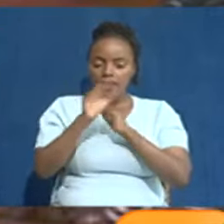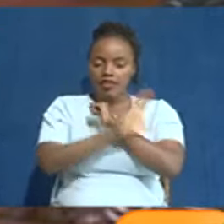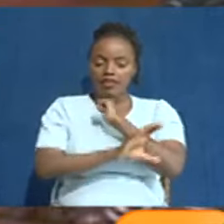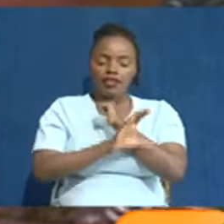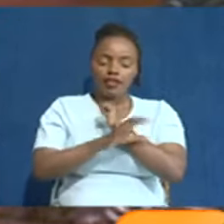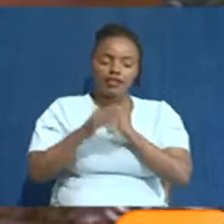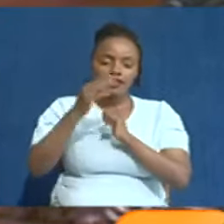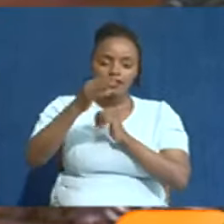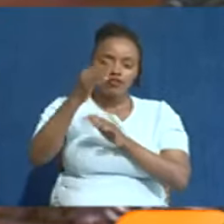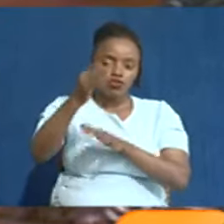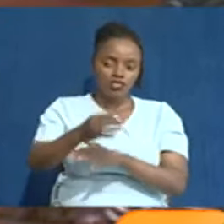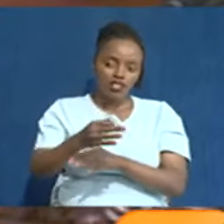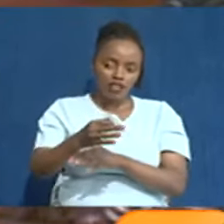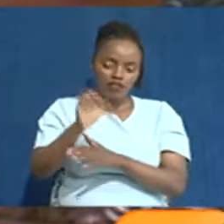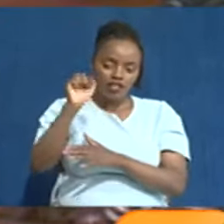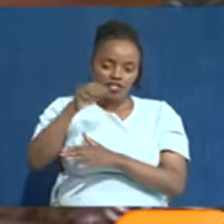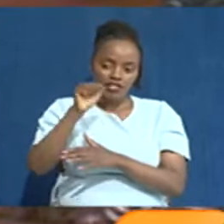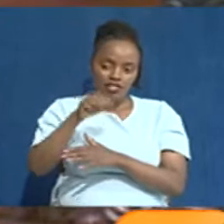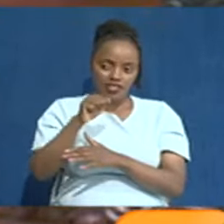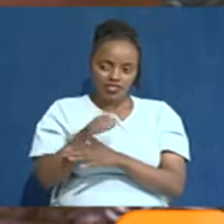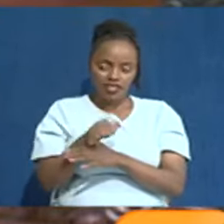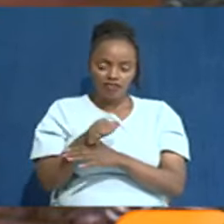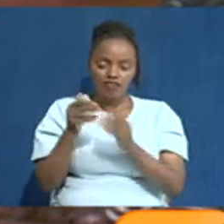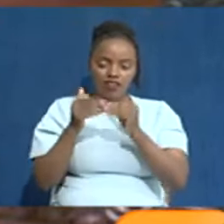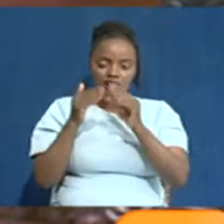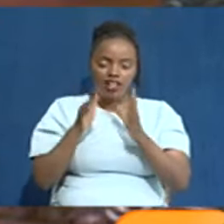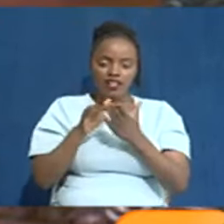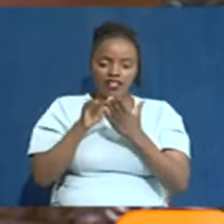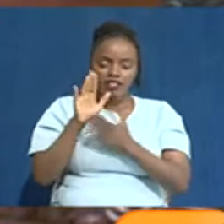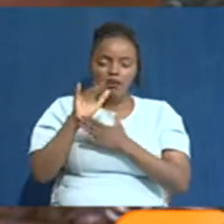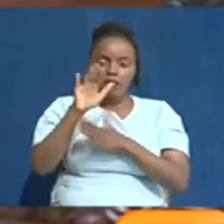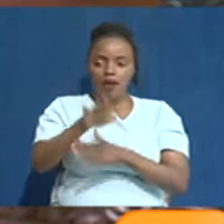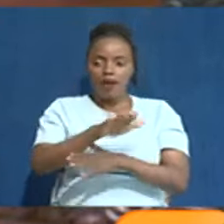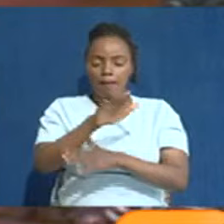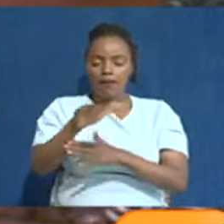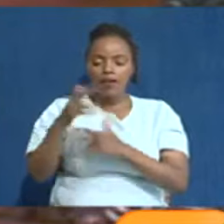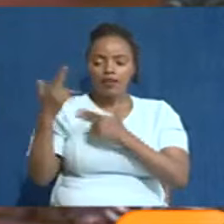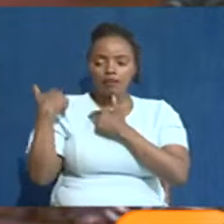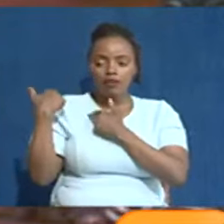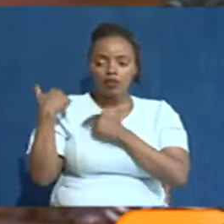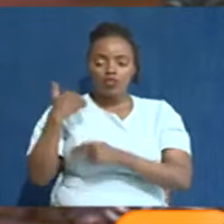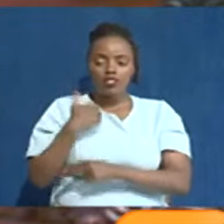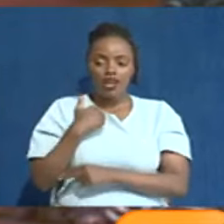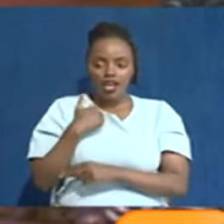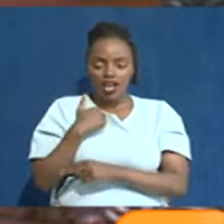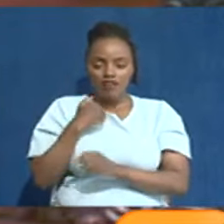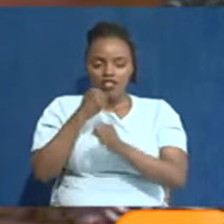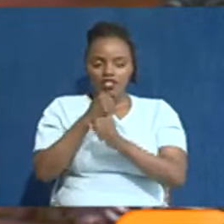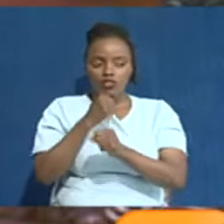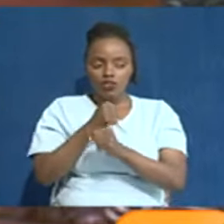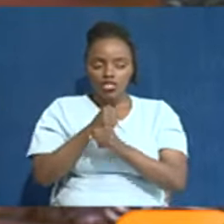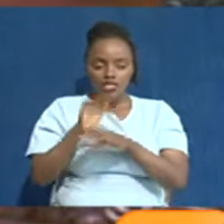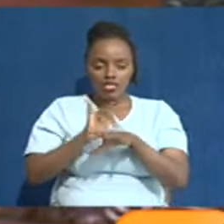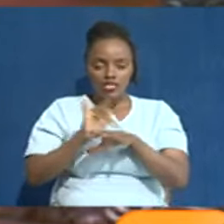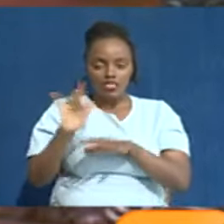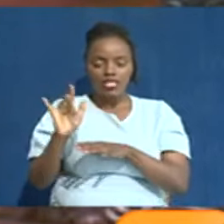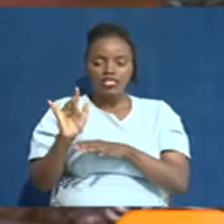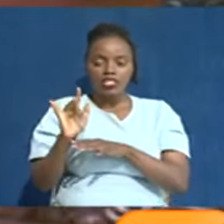destiny. Yes, leaders and especially Parliament has a role in undertaking